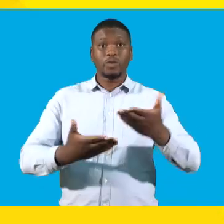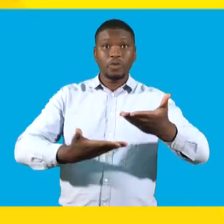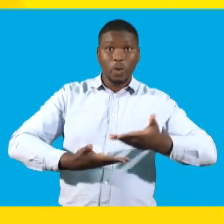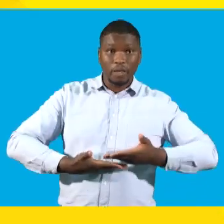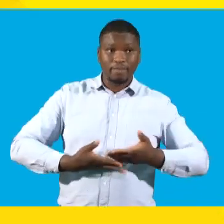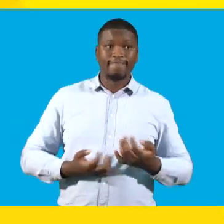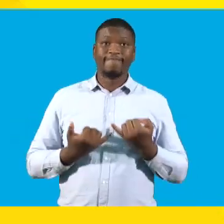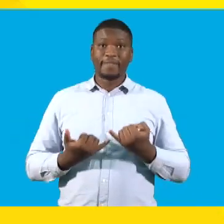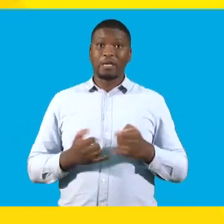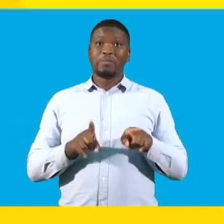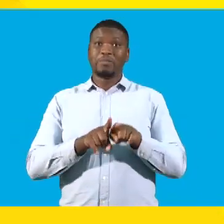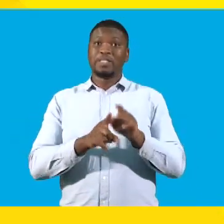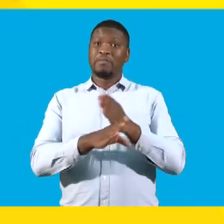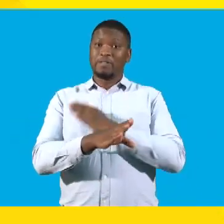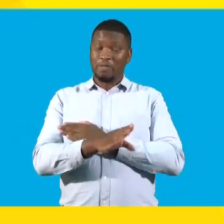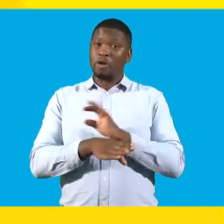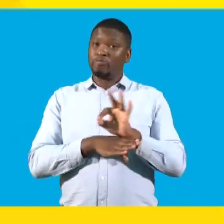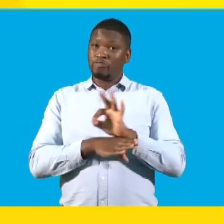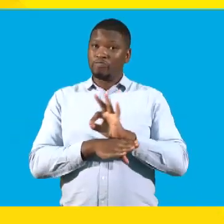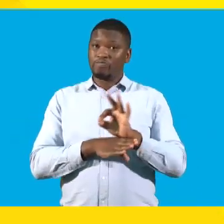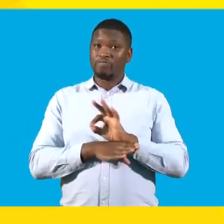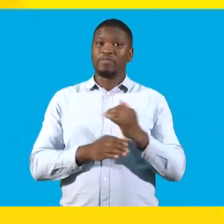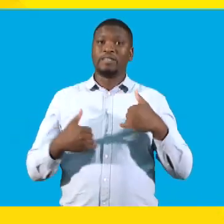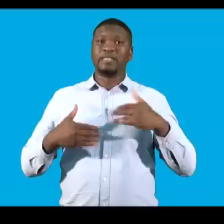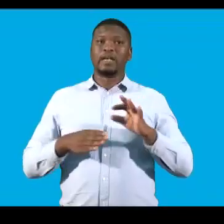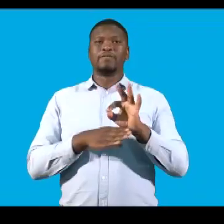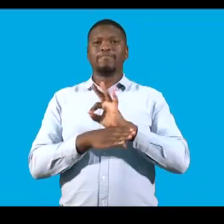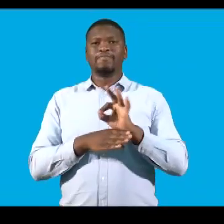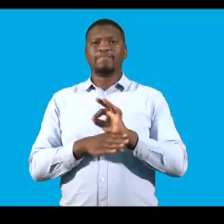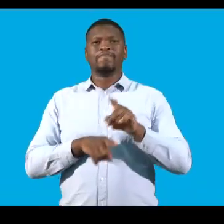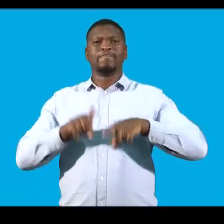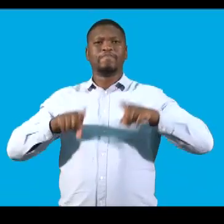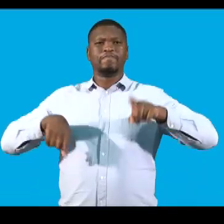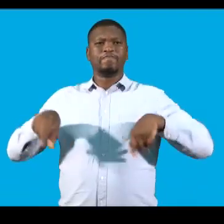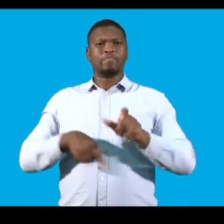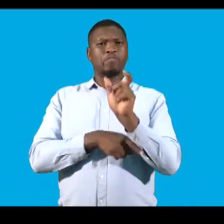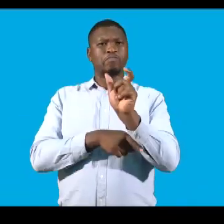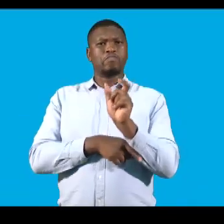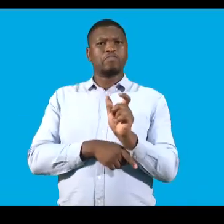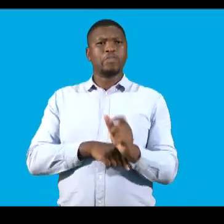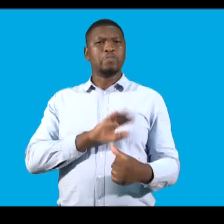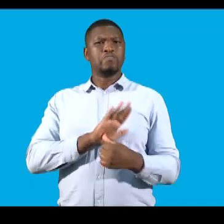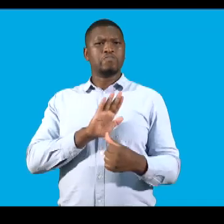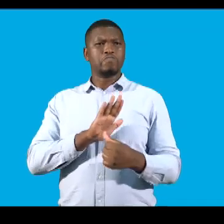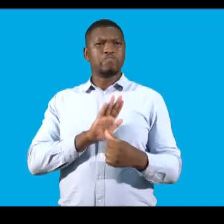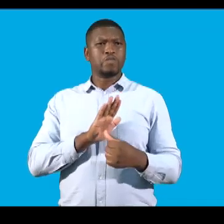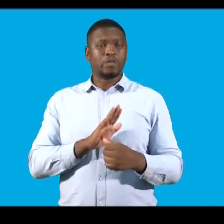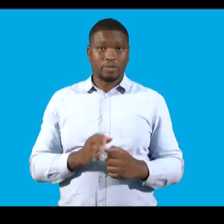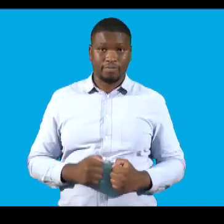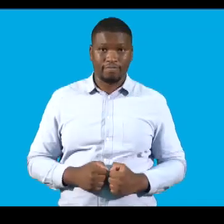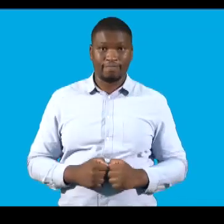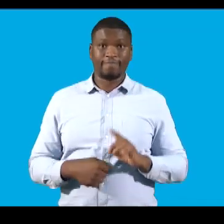Welcome back. Now, as per our lesson plan, let's start looking at various terminologies that are important for understanding